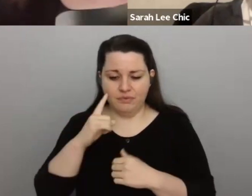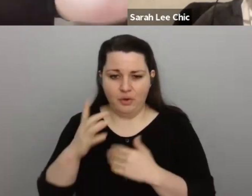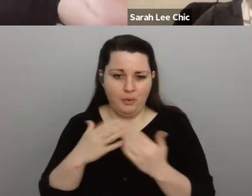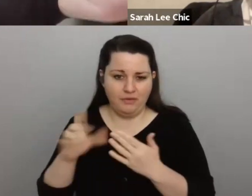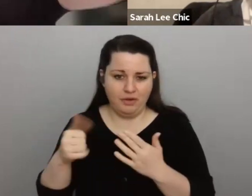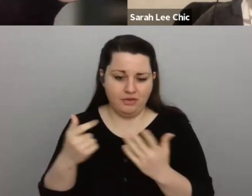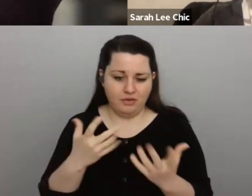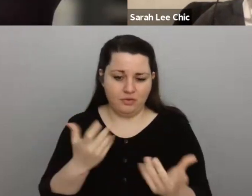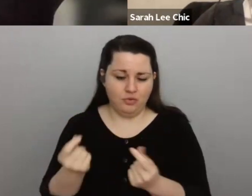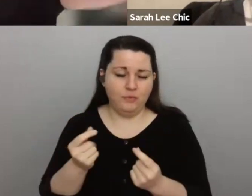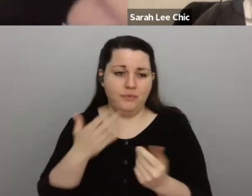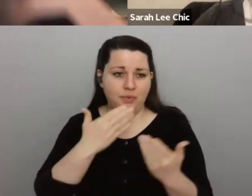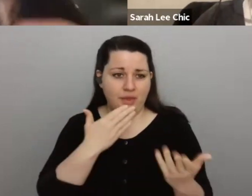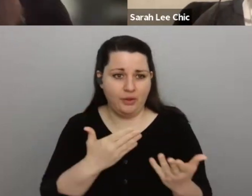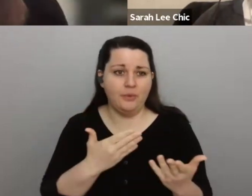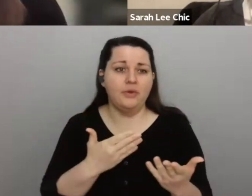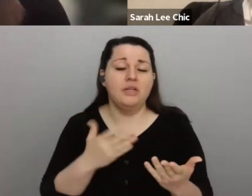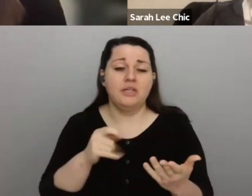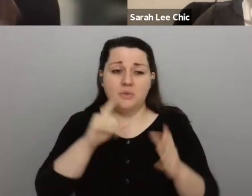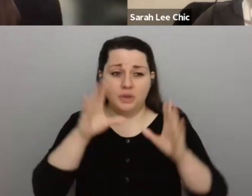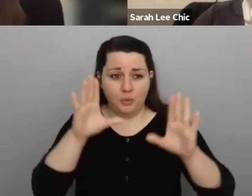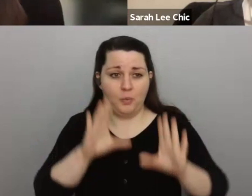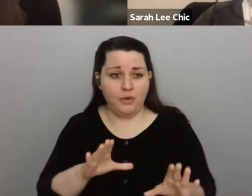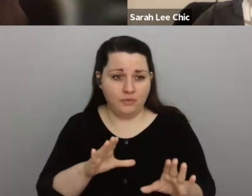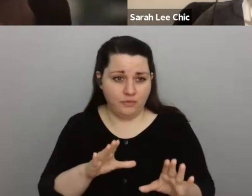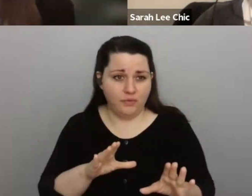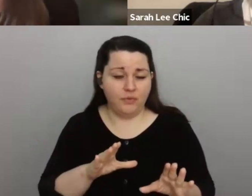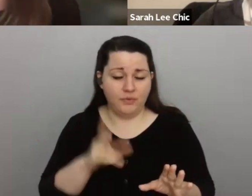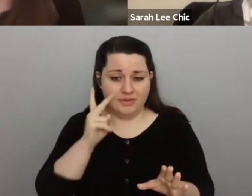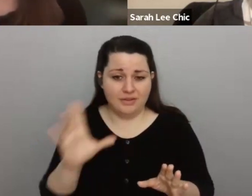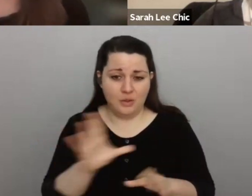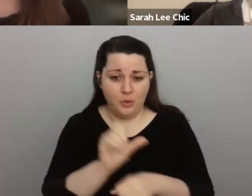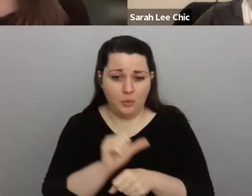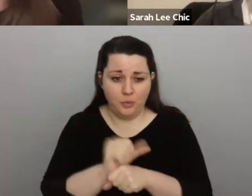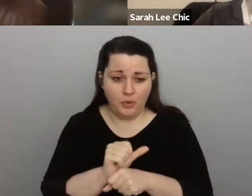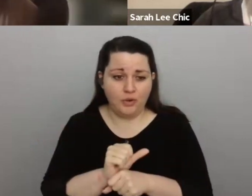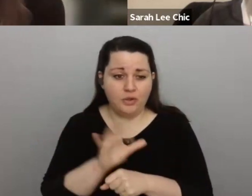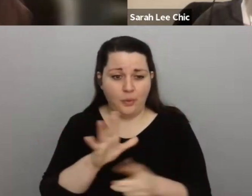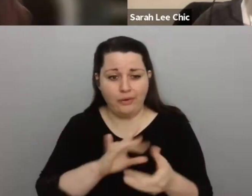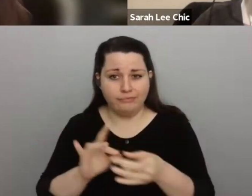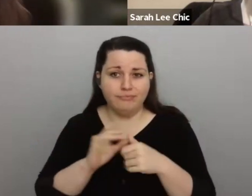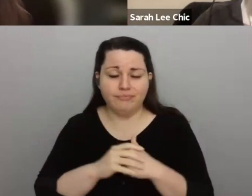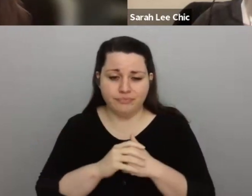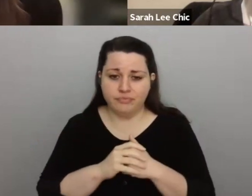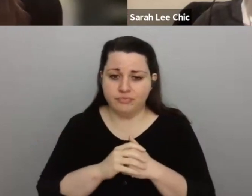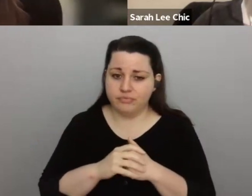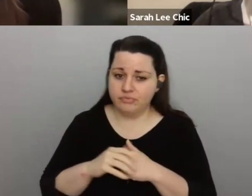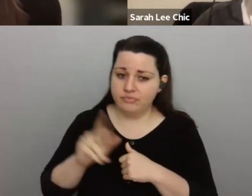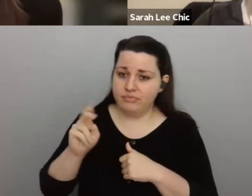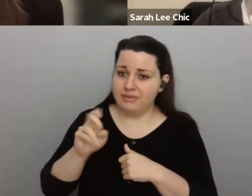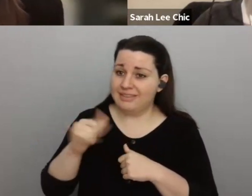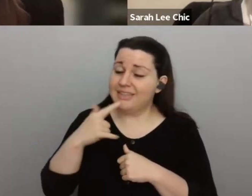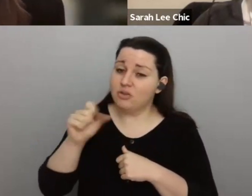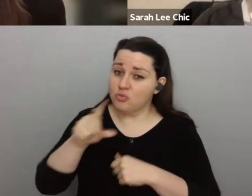So thank you guys. It's been wonderful to see your work and hear your thoughts. This has been really, really